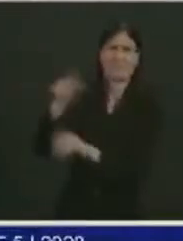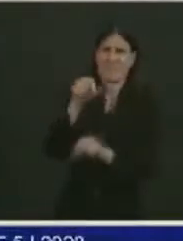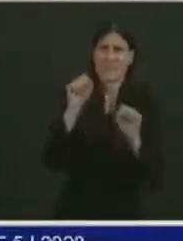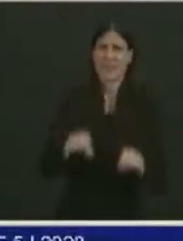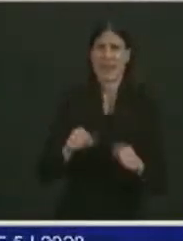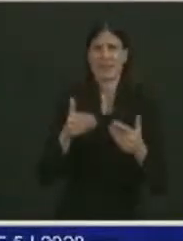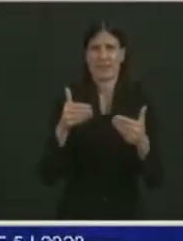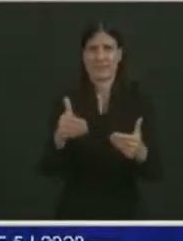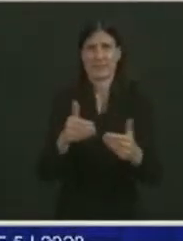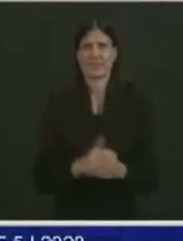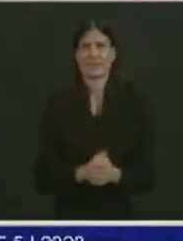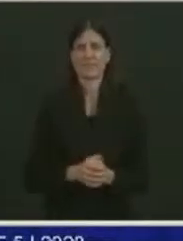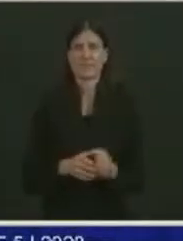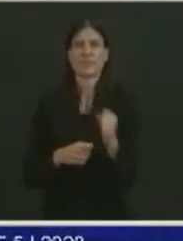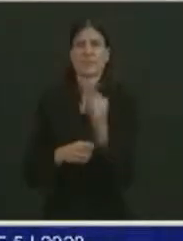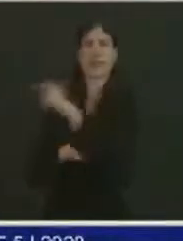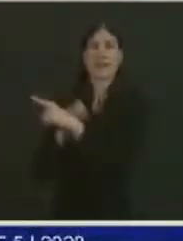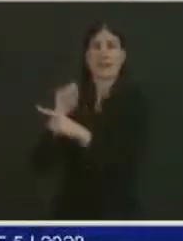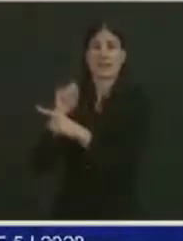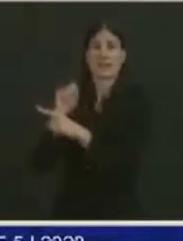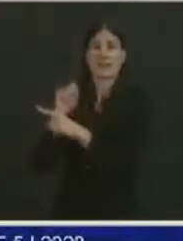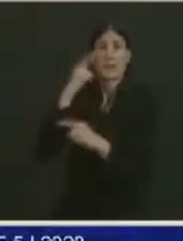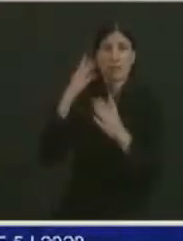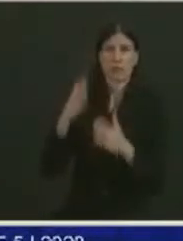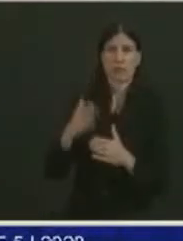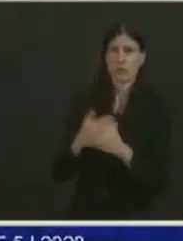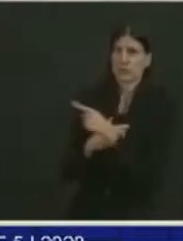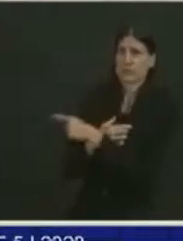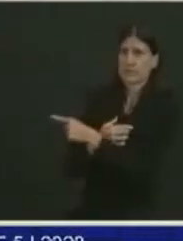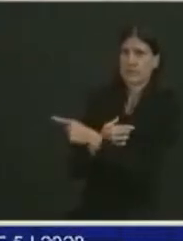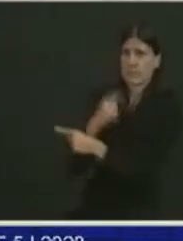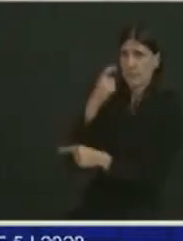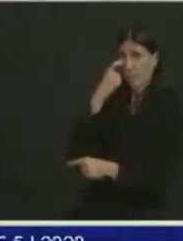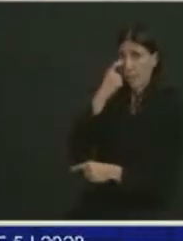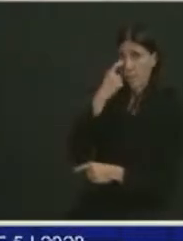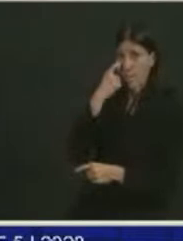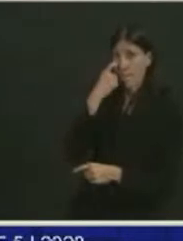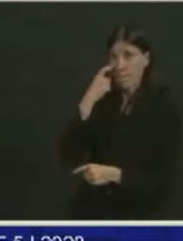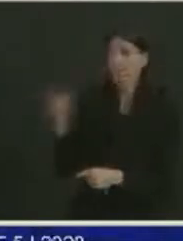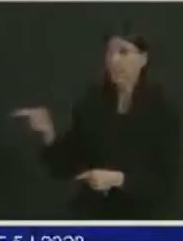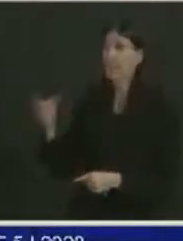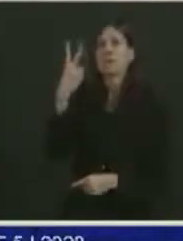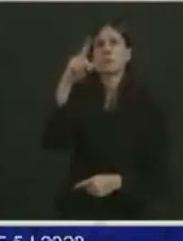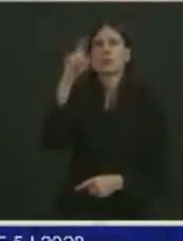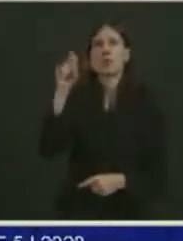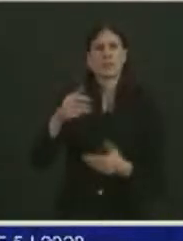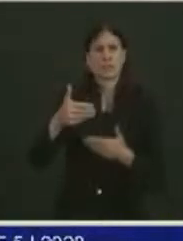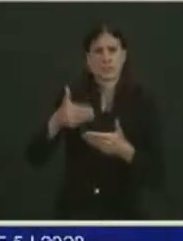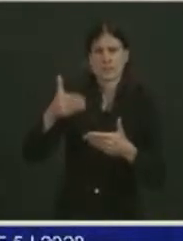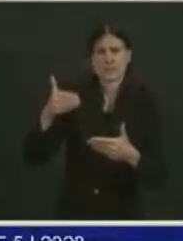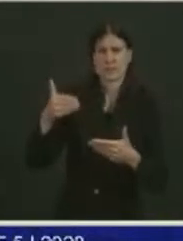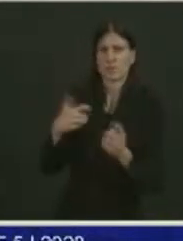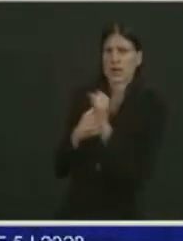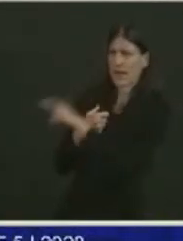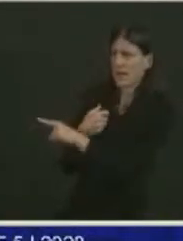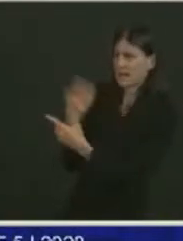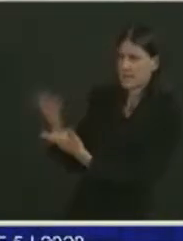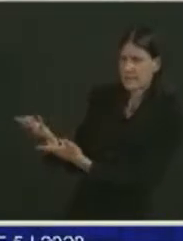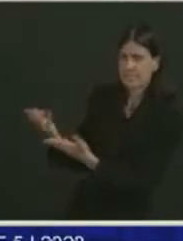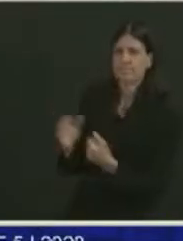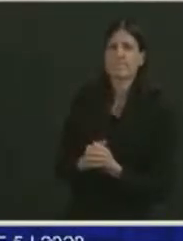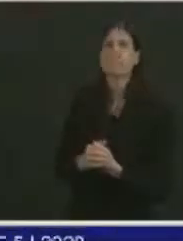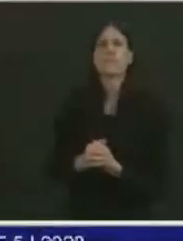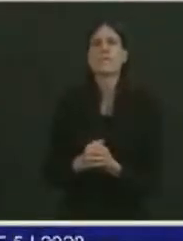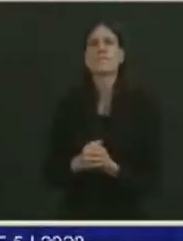To follow up on the last two questions, what is it that you think has made this a different